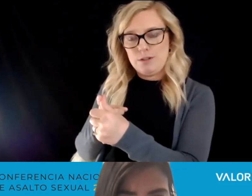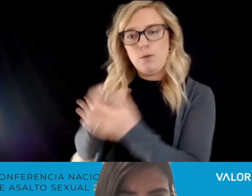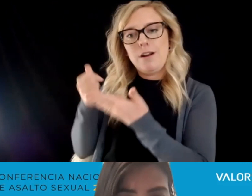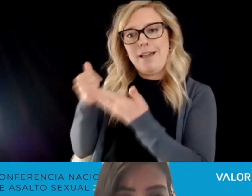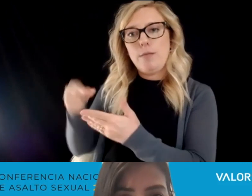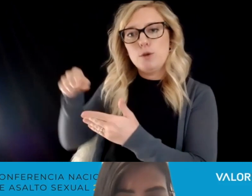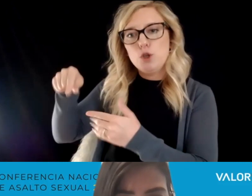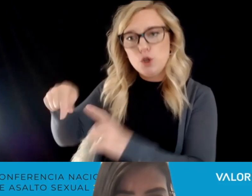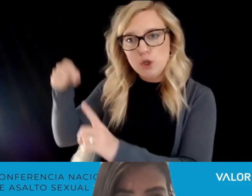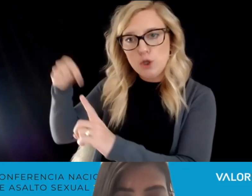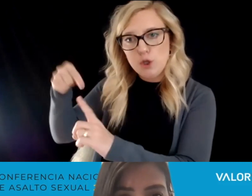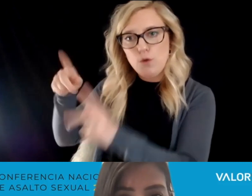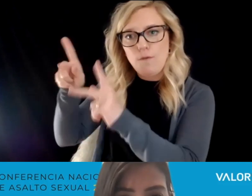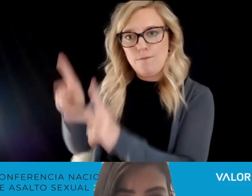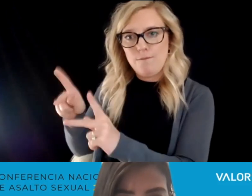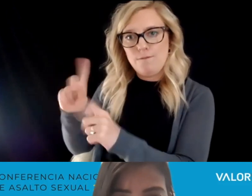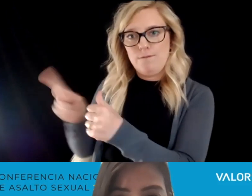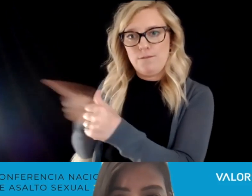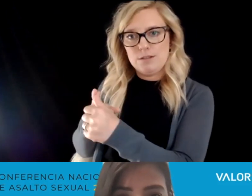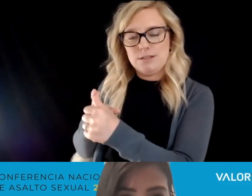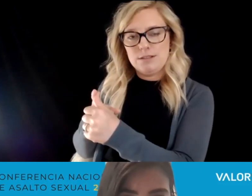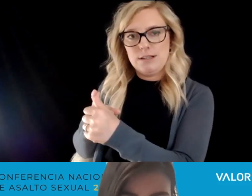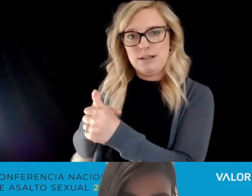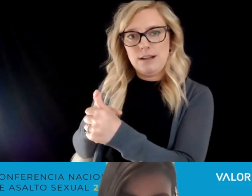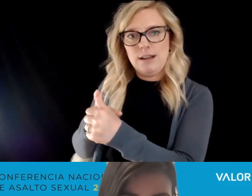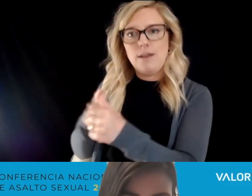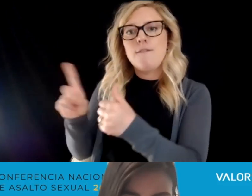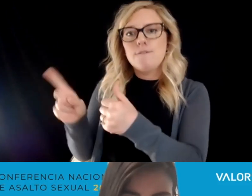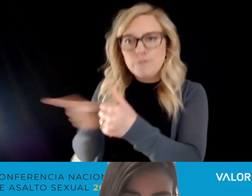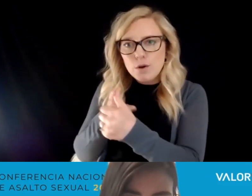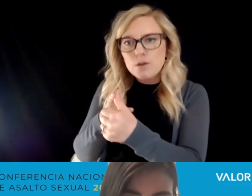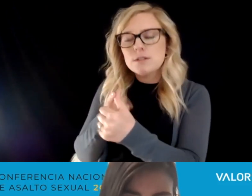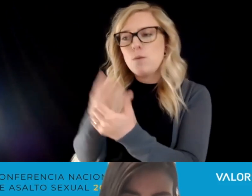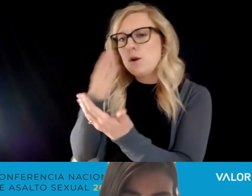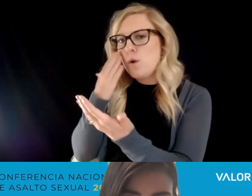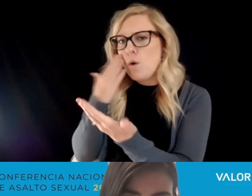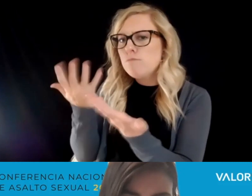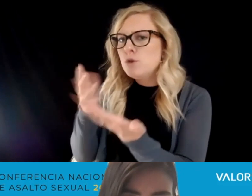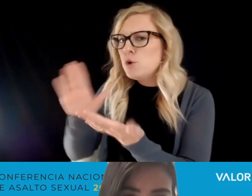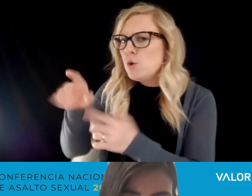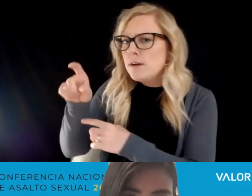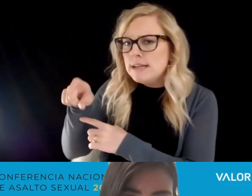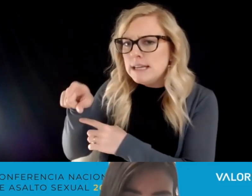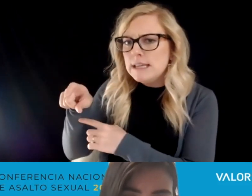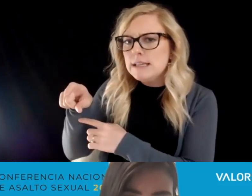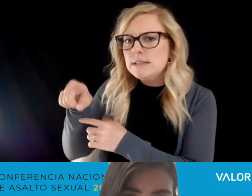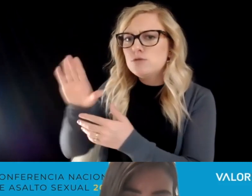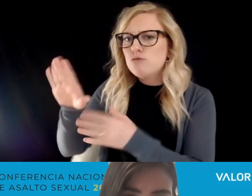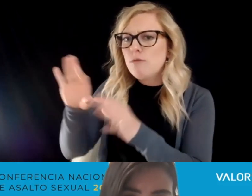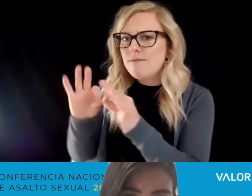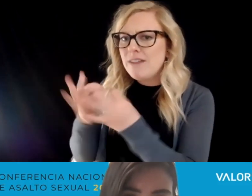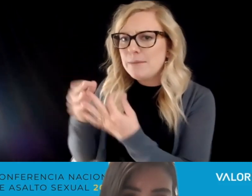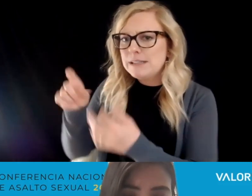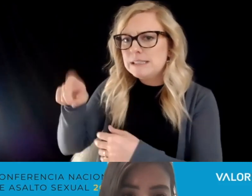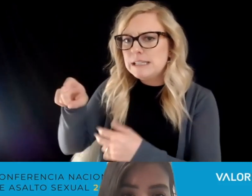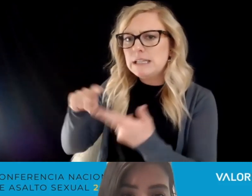Let's not get involved beyond that. Let's find out first, what are your needs for your future, your family, your inner